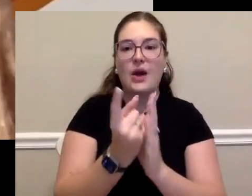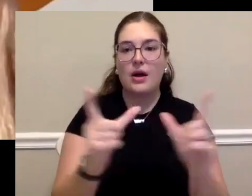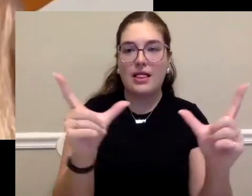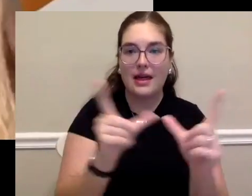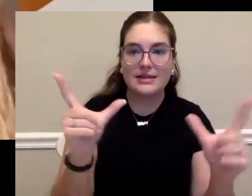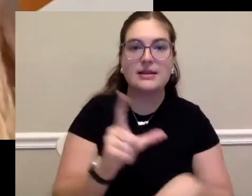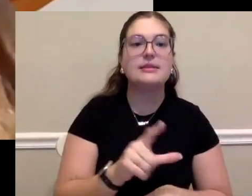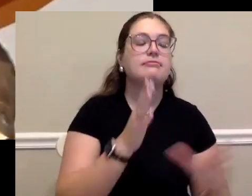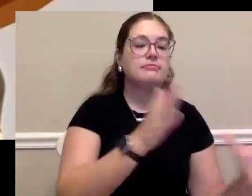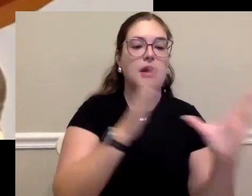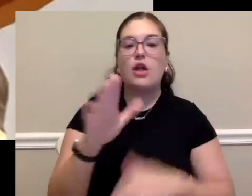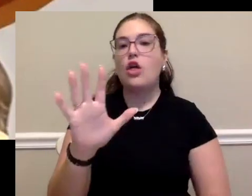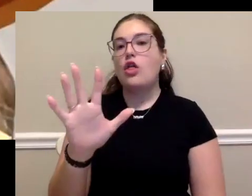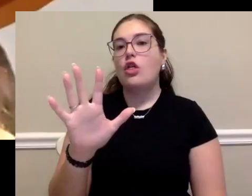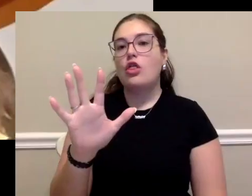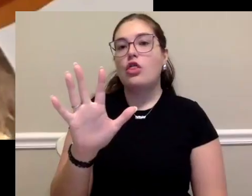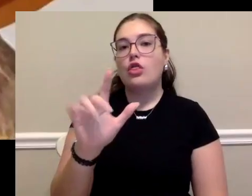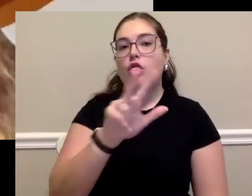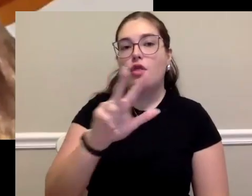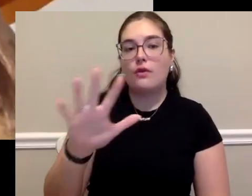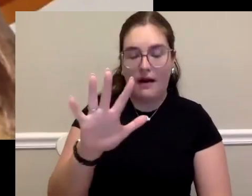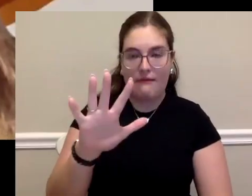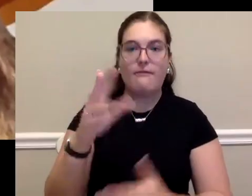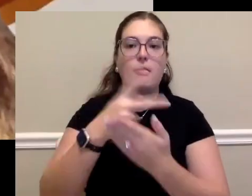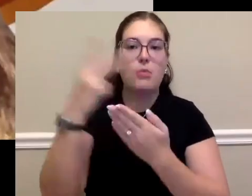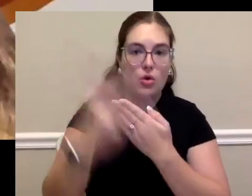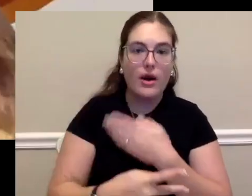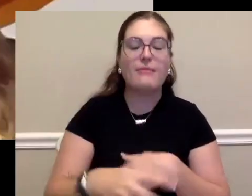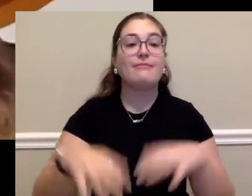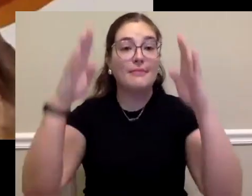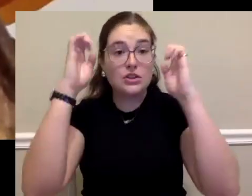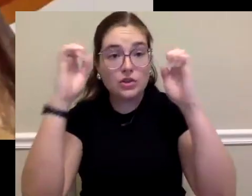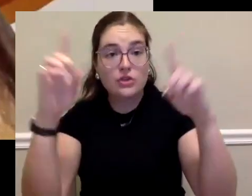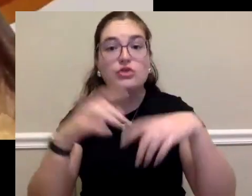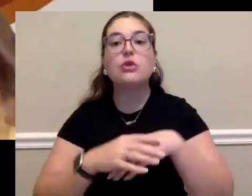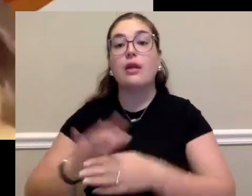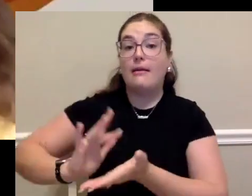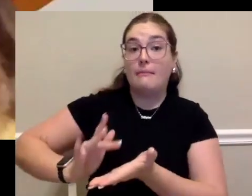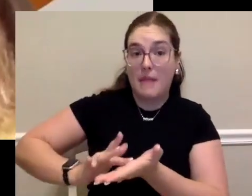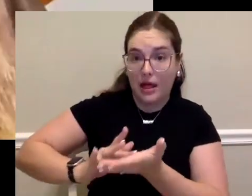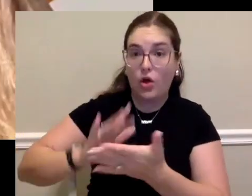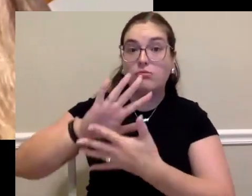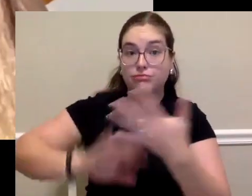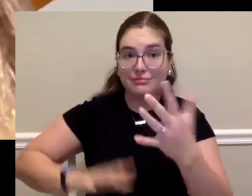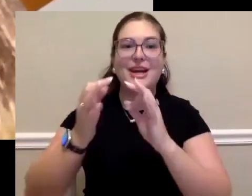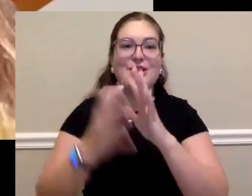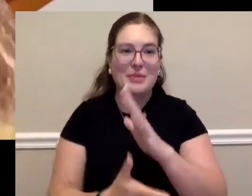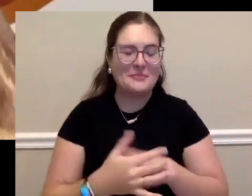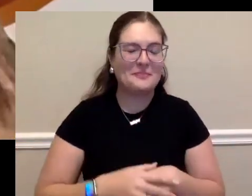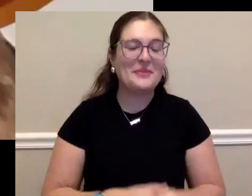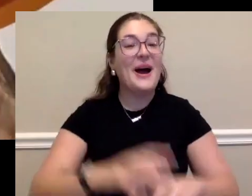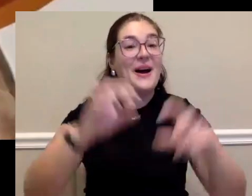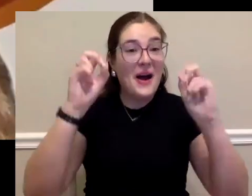for community, educational, and medical interpreters. Okay, this training is